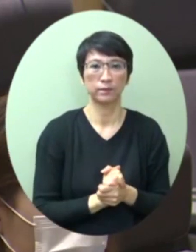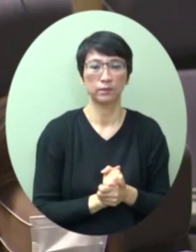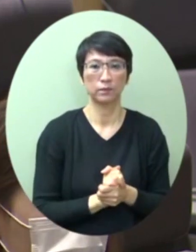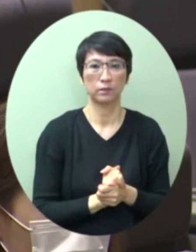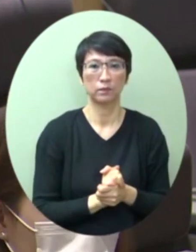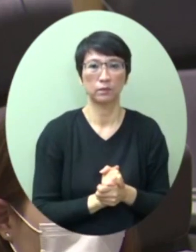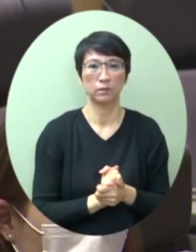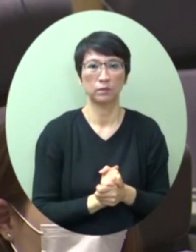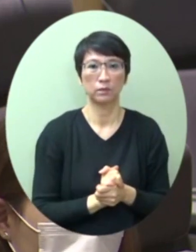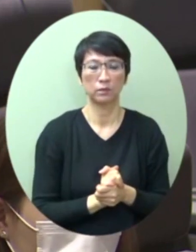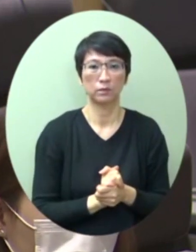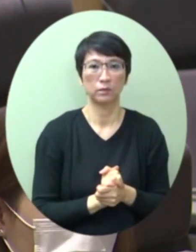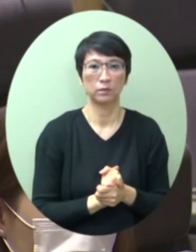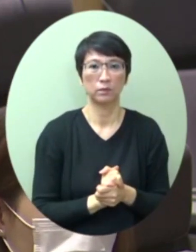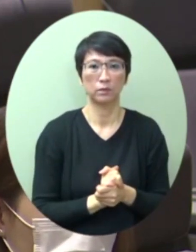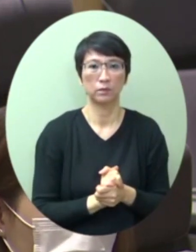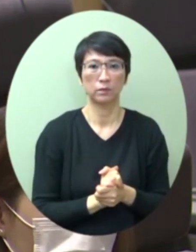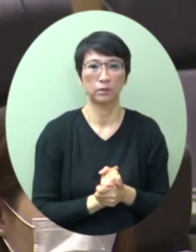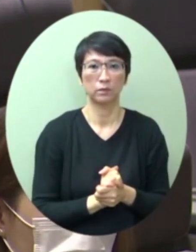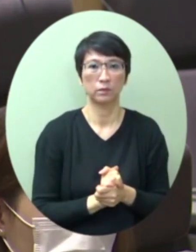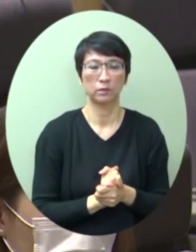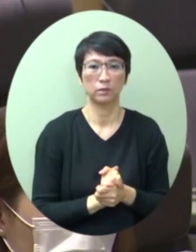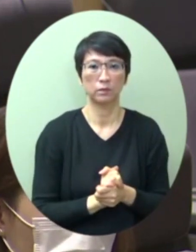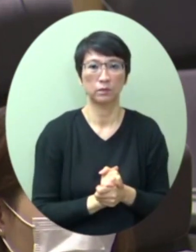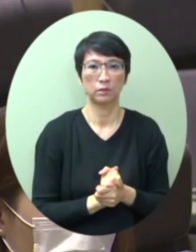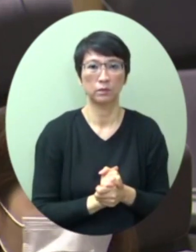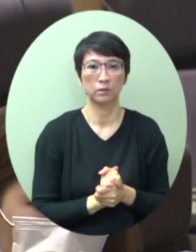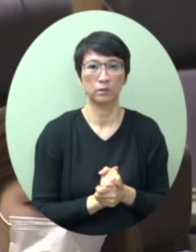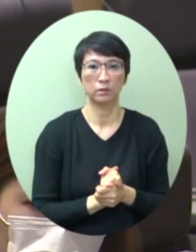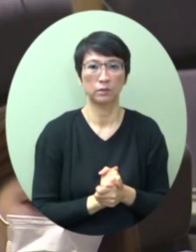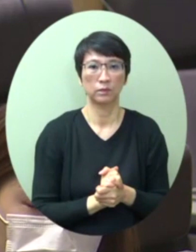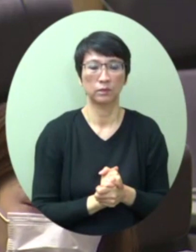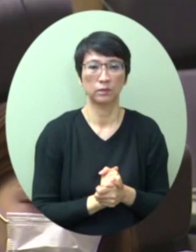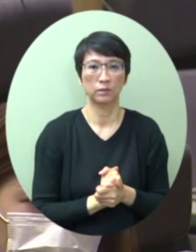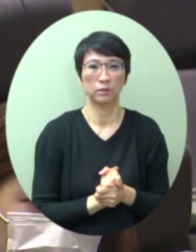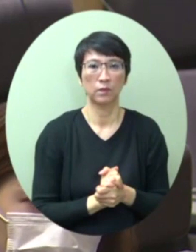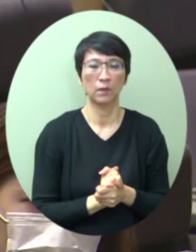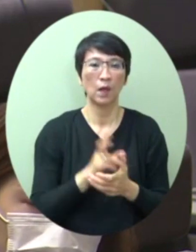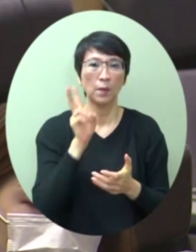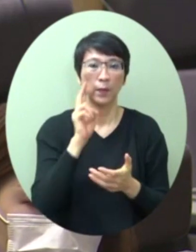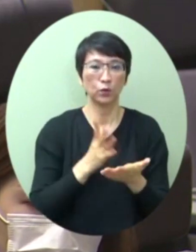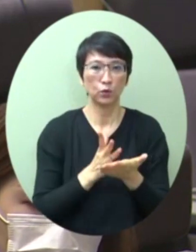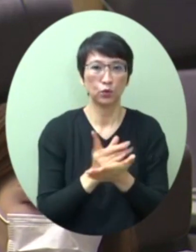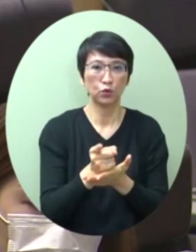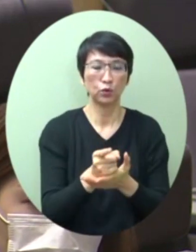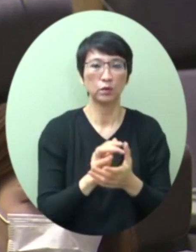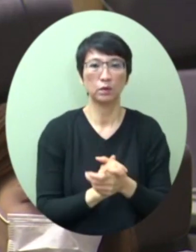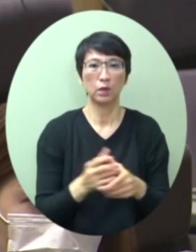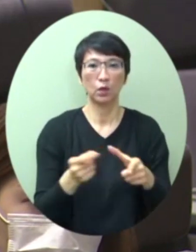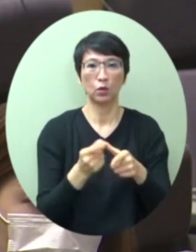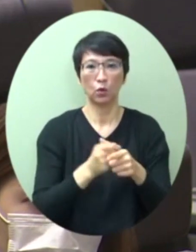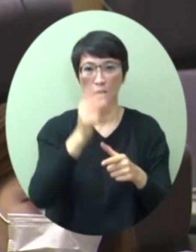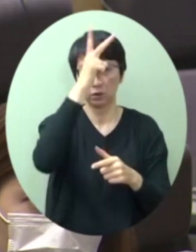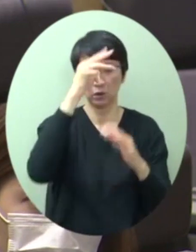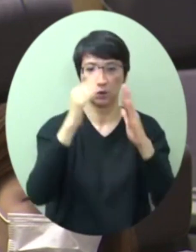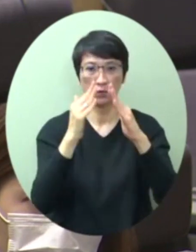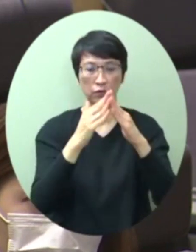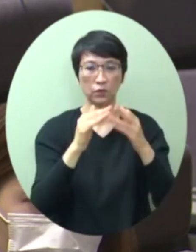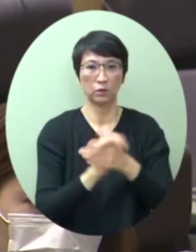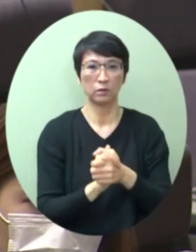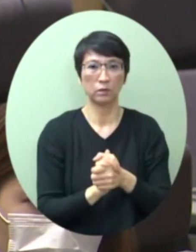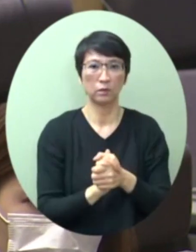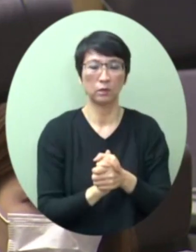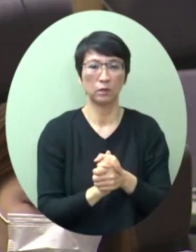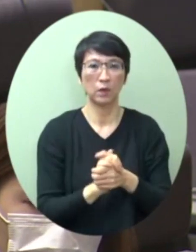designating public housing estates as quarantine and isolation facilities and also